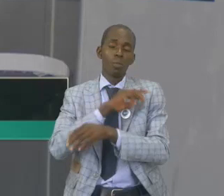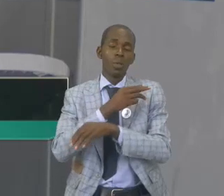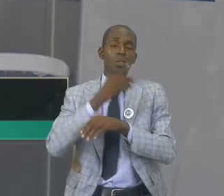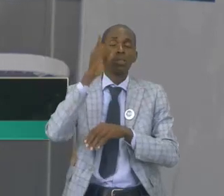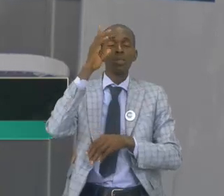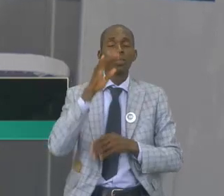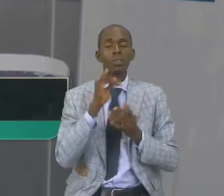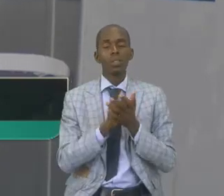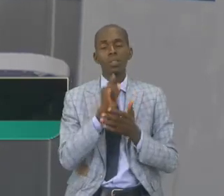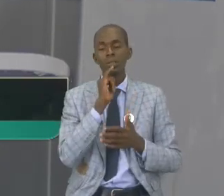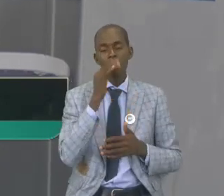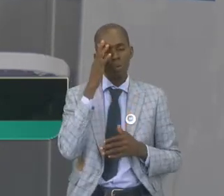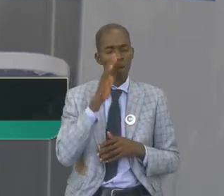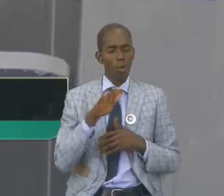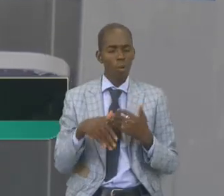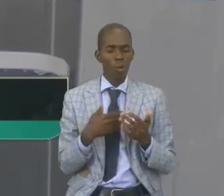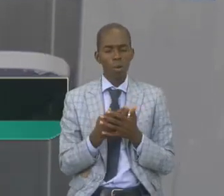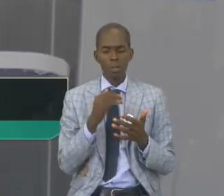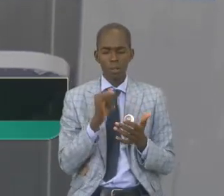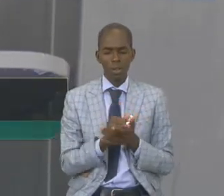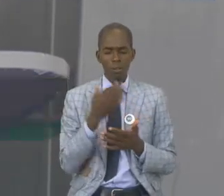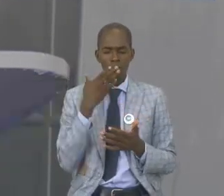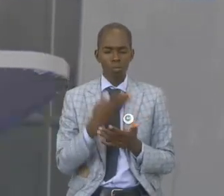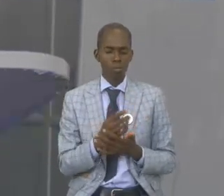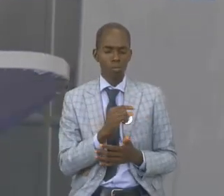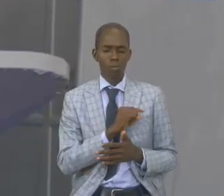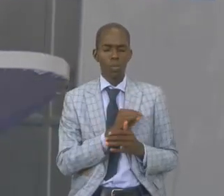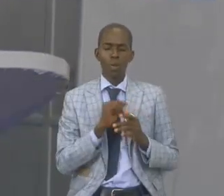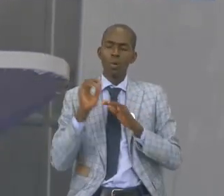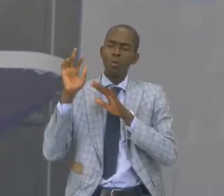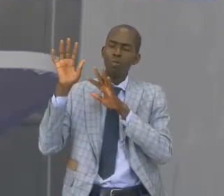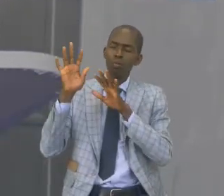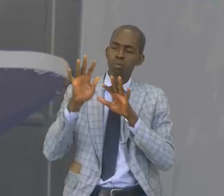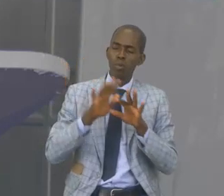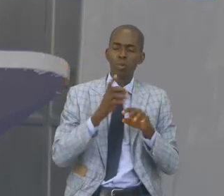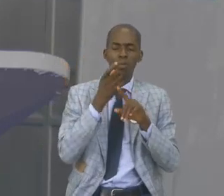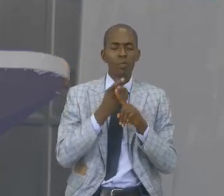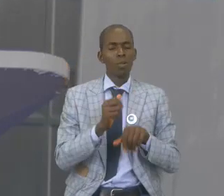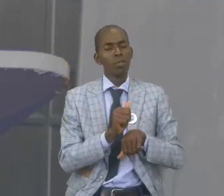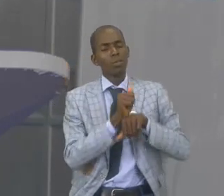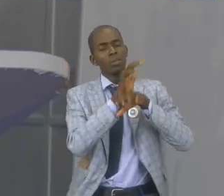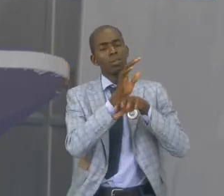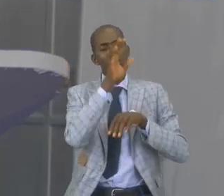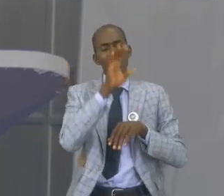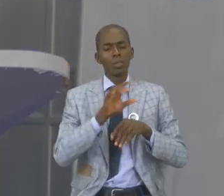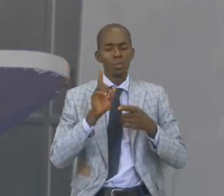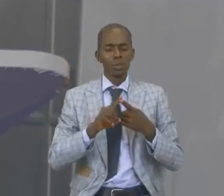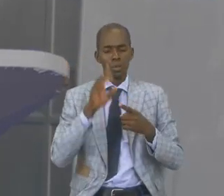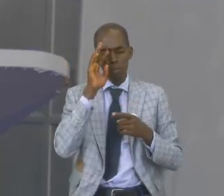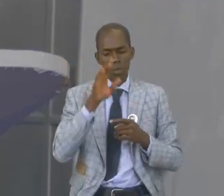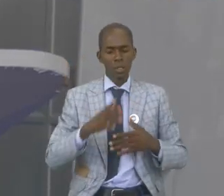those qualities flow from Calvary to his life. He didn't manufacture them by